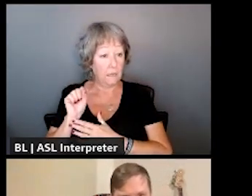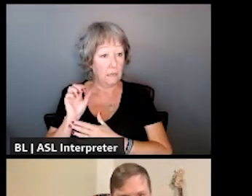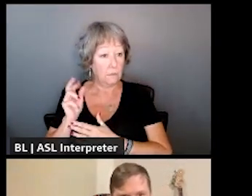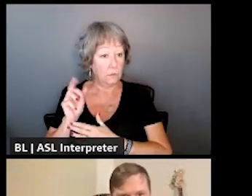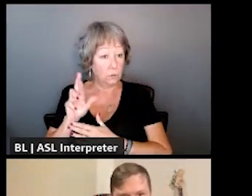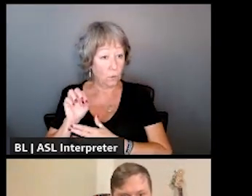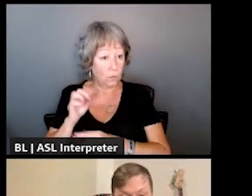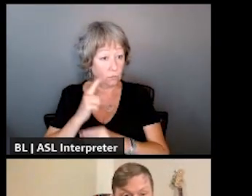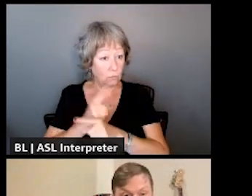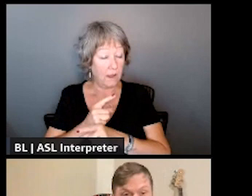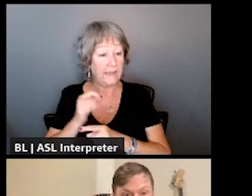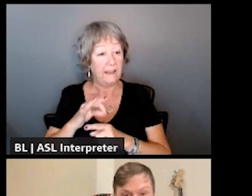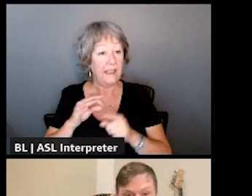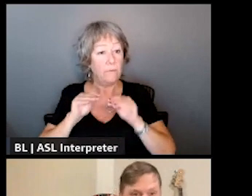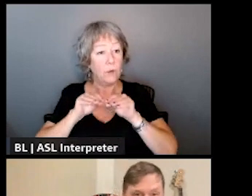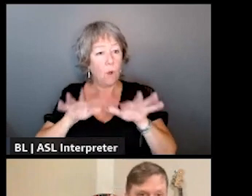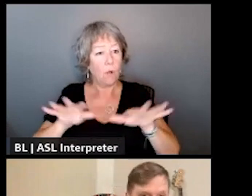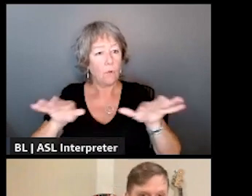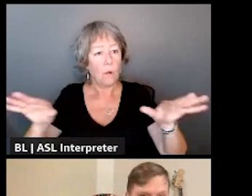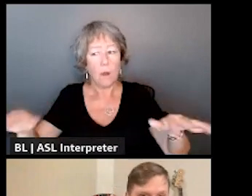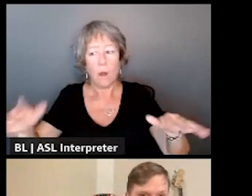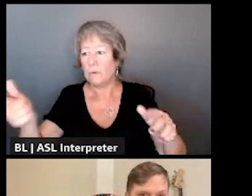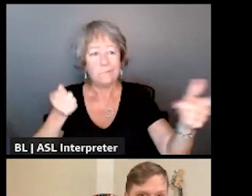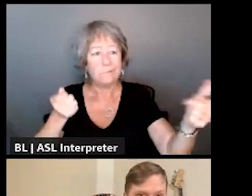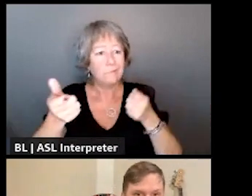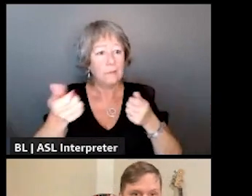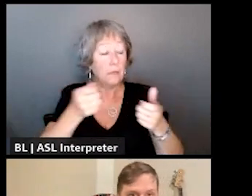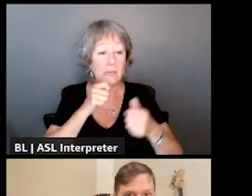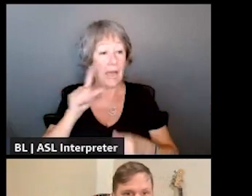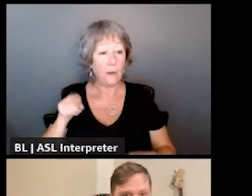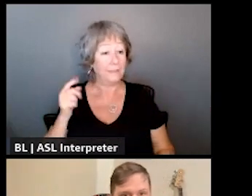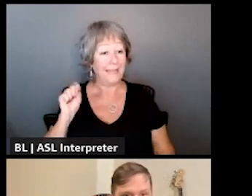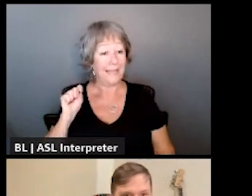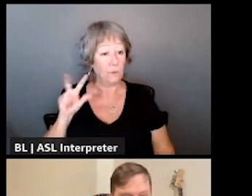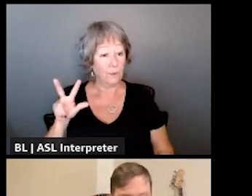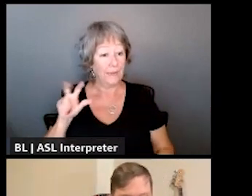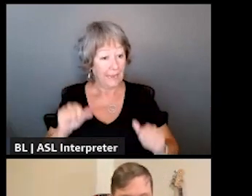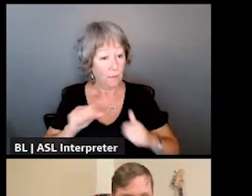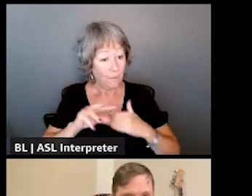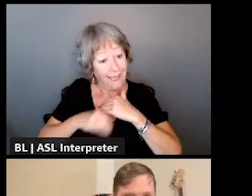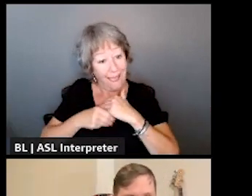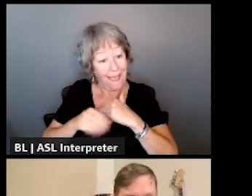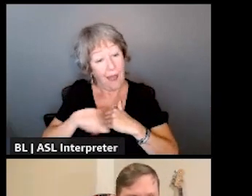if we're crawling, we can crawl multiple. It doesn't have to just be S3 all the time. Can we have other different